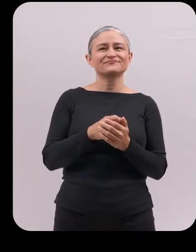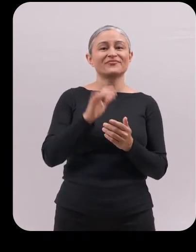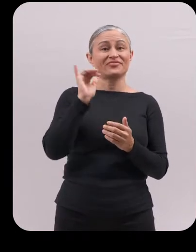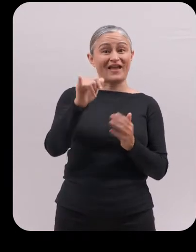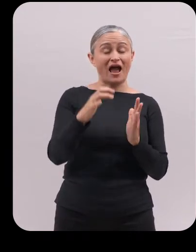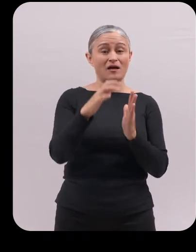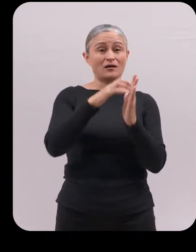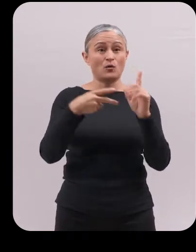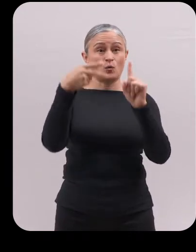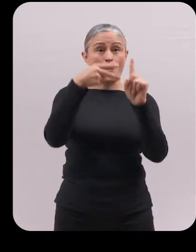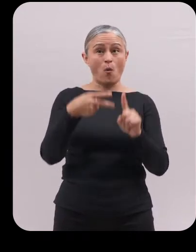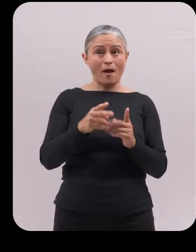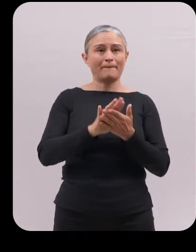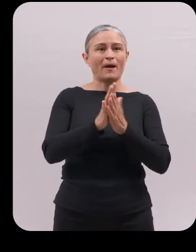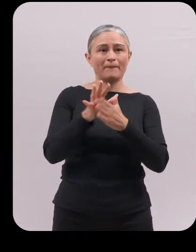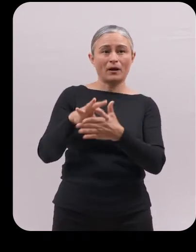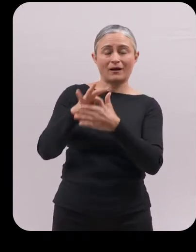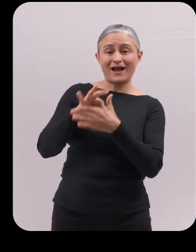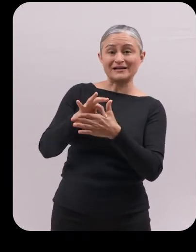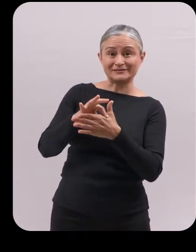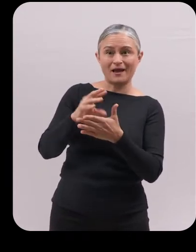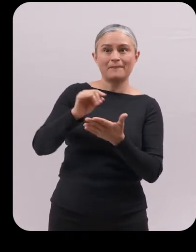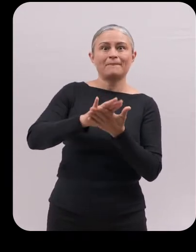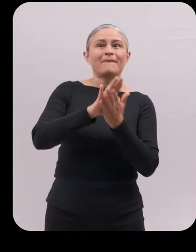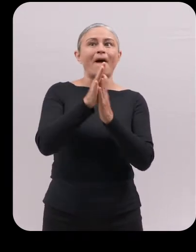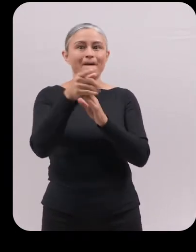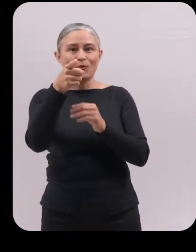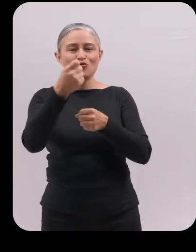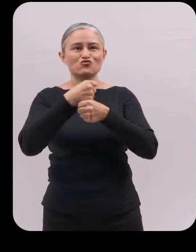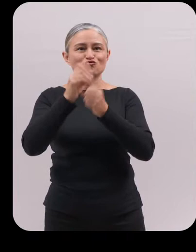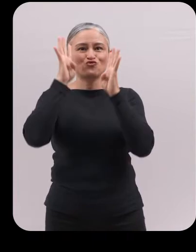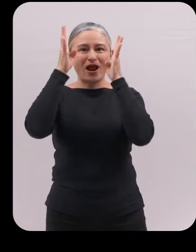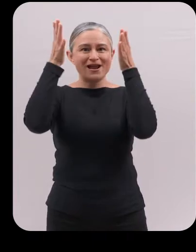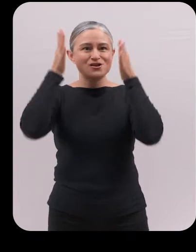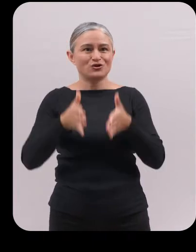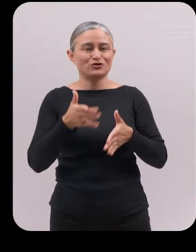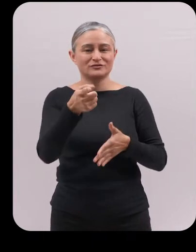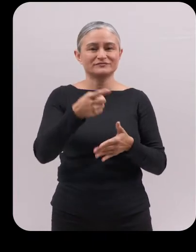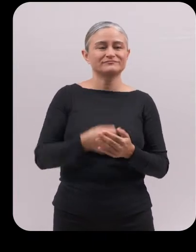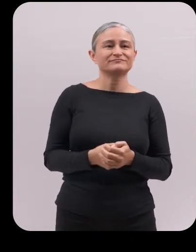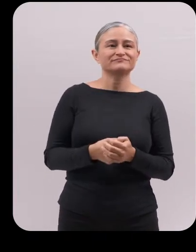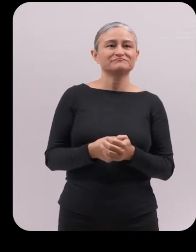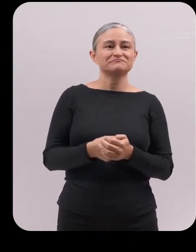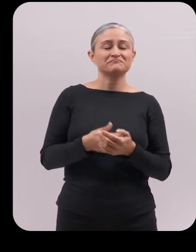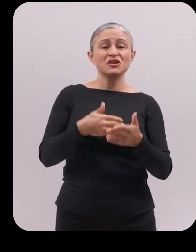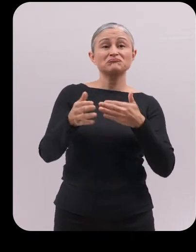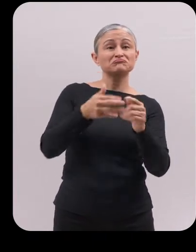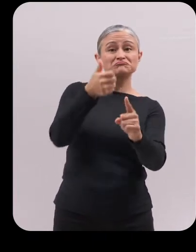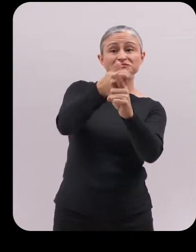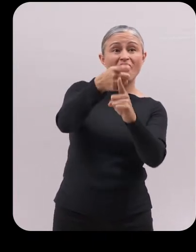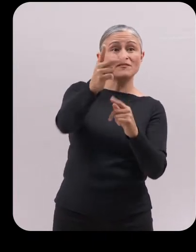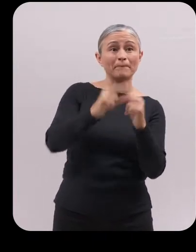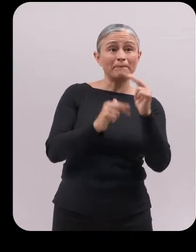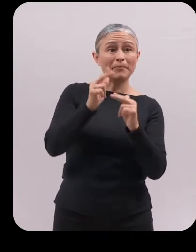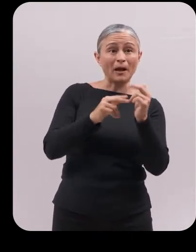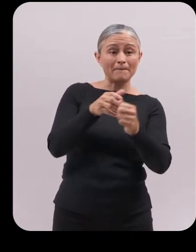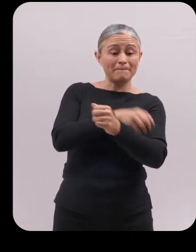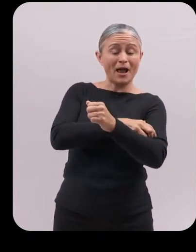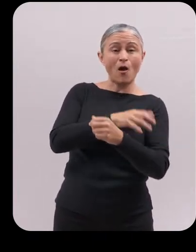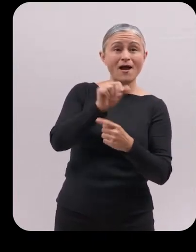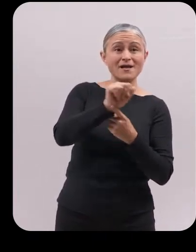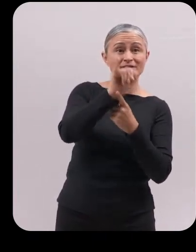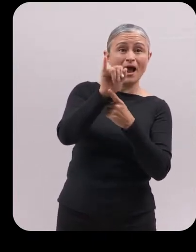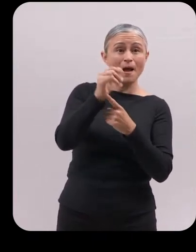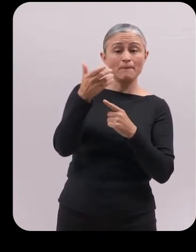becomes content and coders become creators. Whether you're building an AI-powered mobile